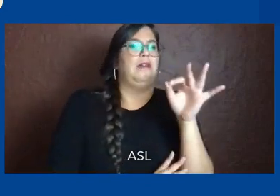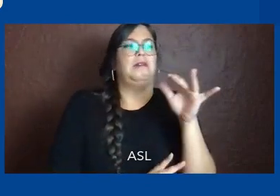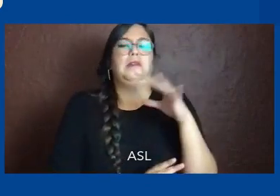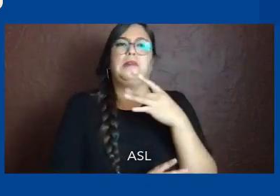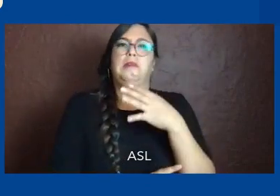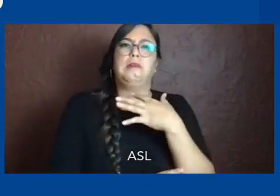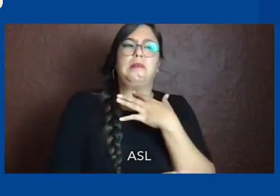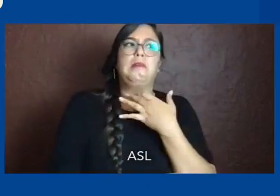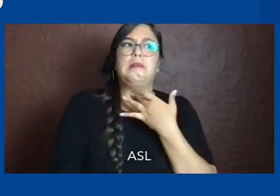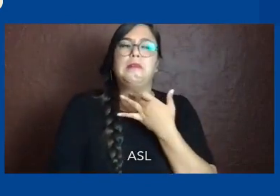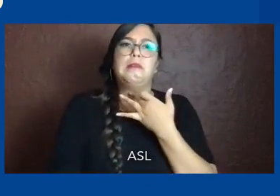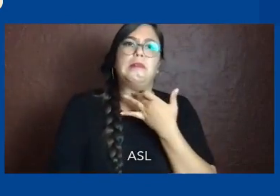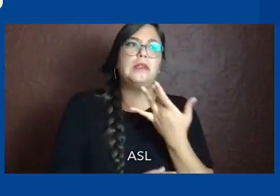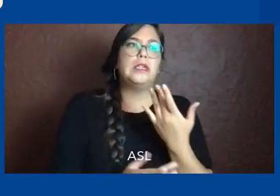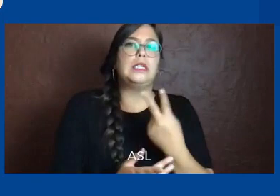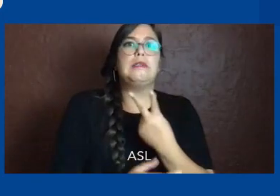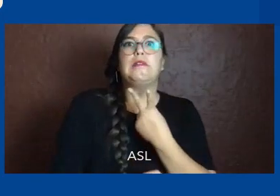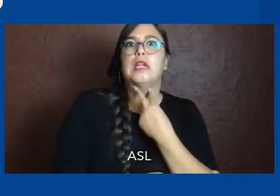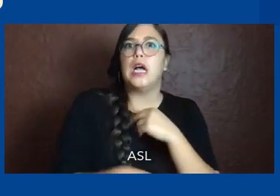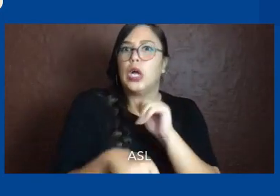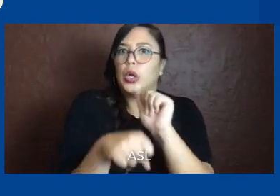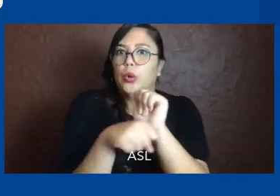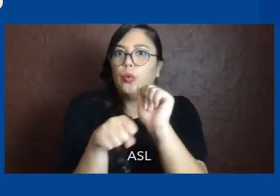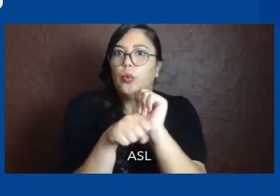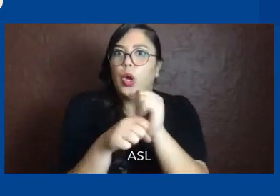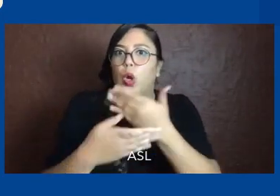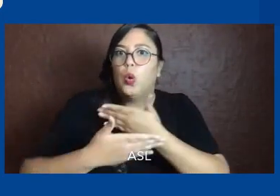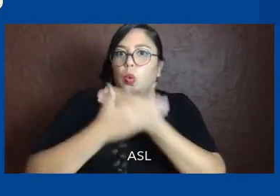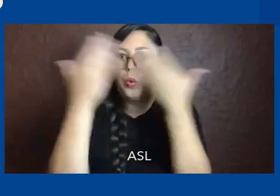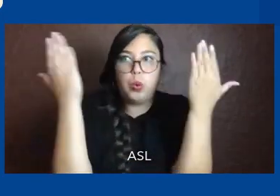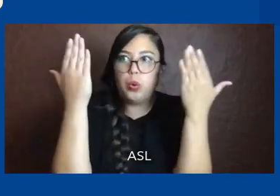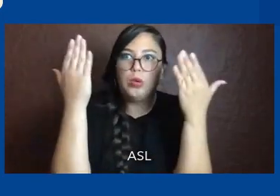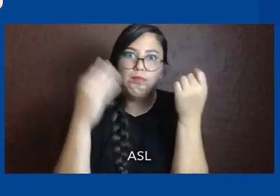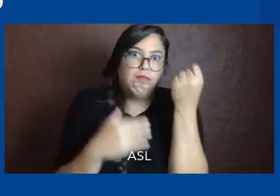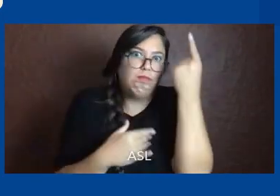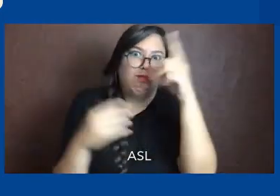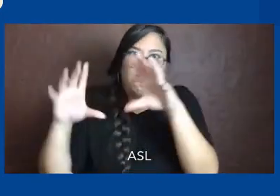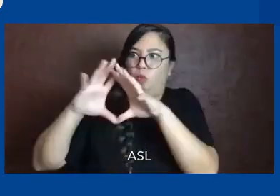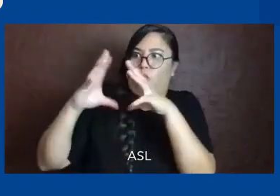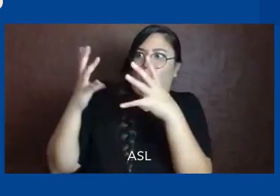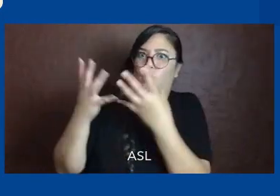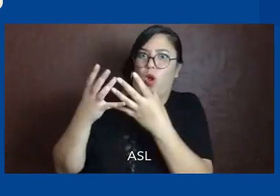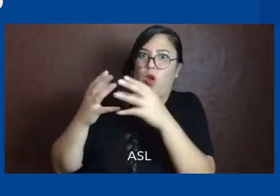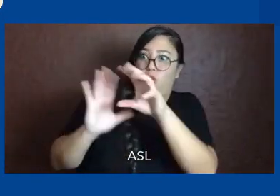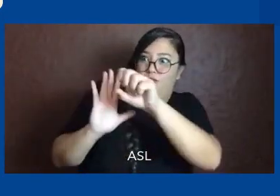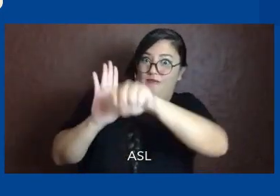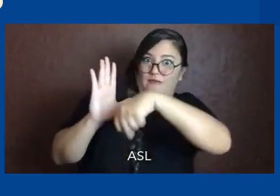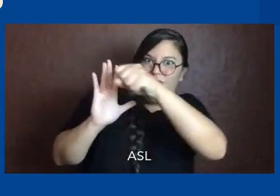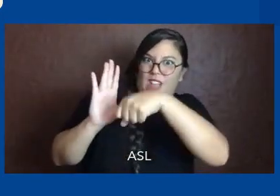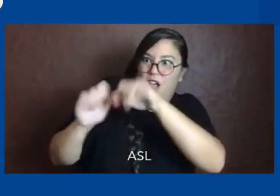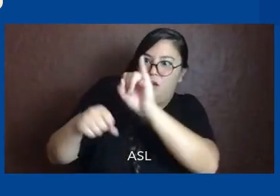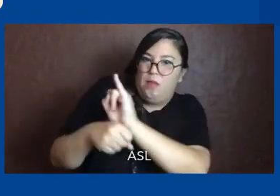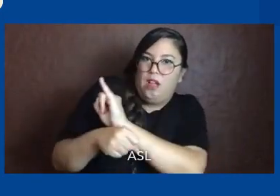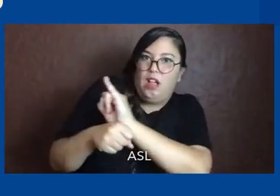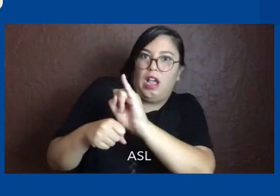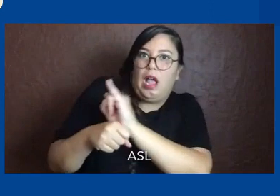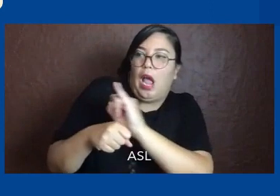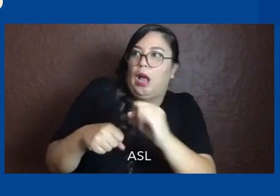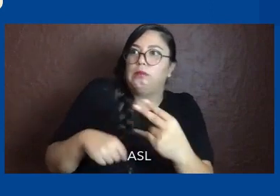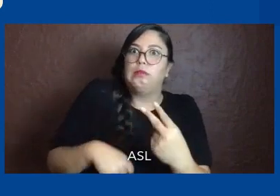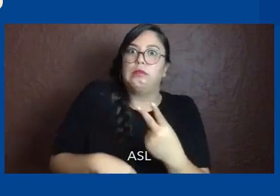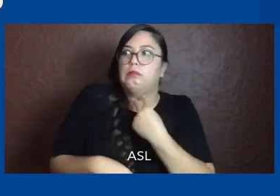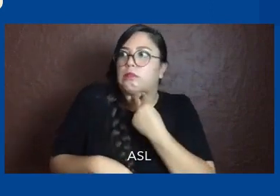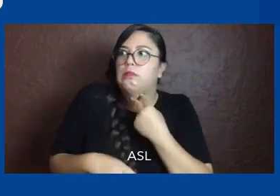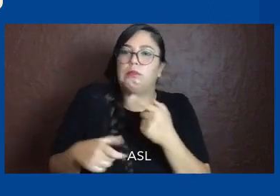of work because the whole world was sort of, the film world was a little bit in shock. But then we all went back to work